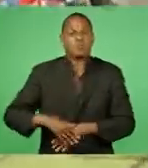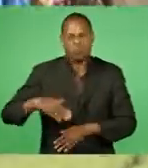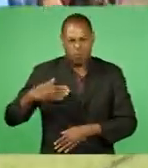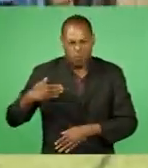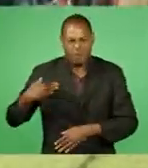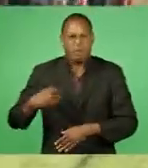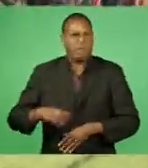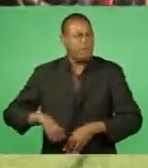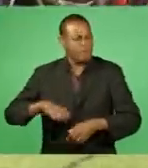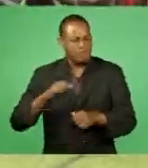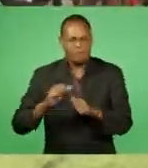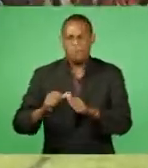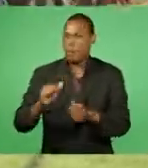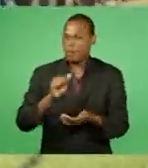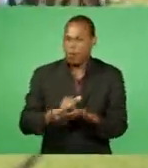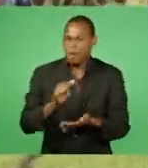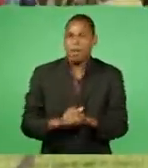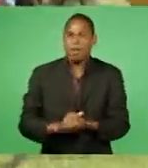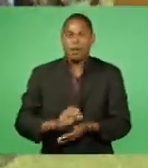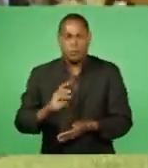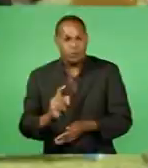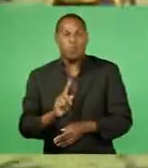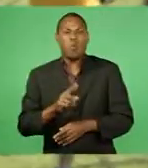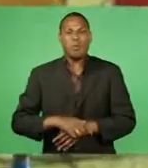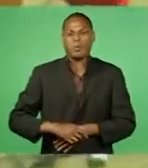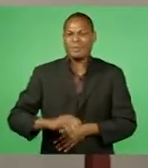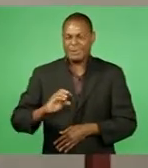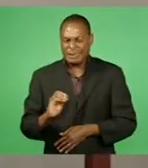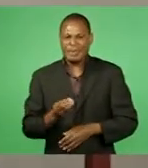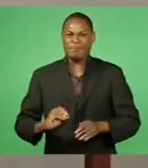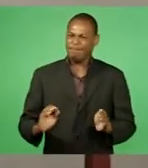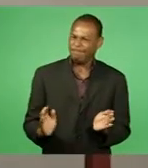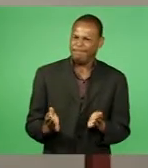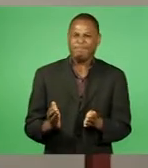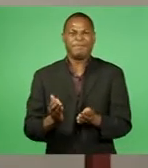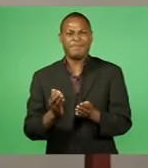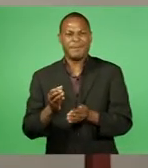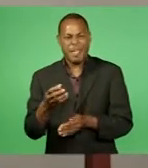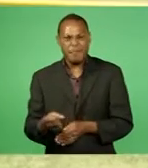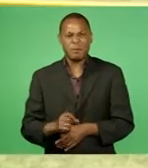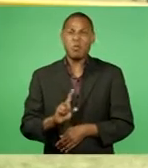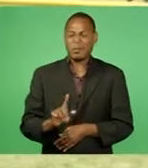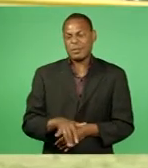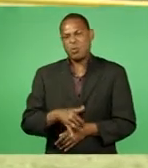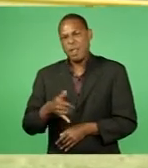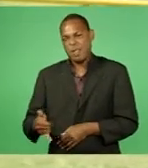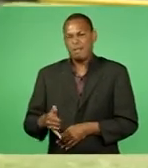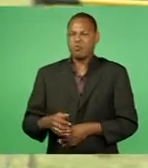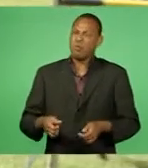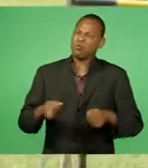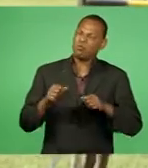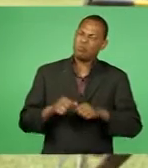that note, some of our key players, including Colinio Rondrundu and Jacob Wanganibalu, left, so that's a loss for